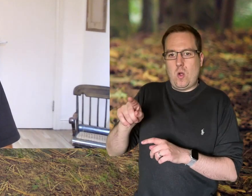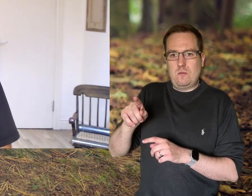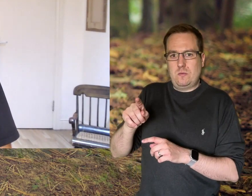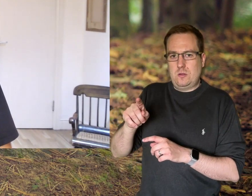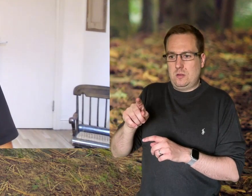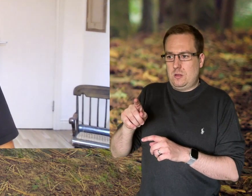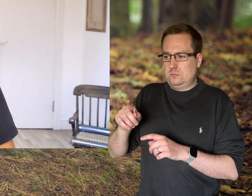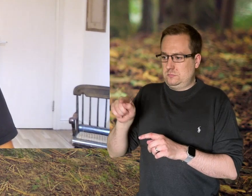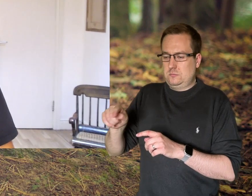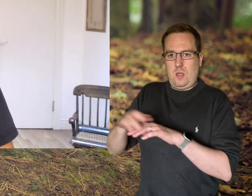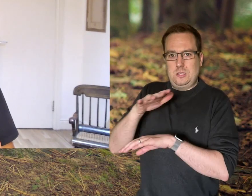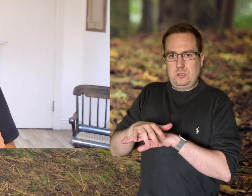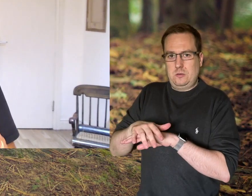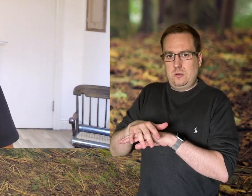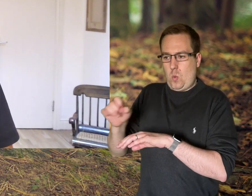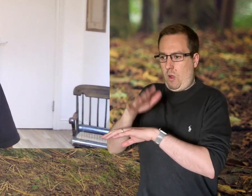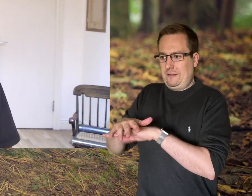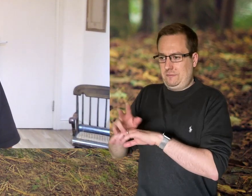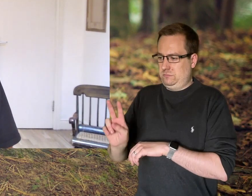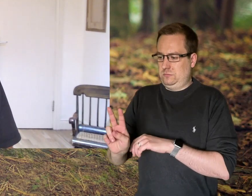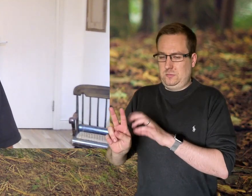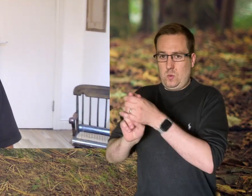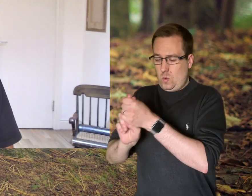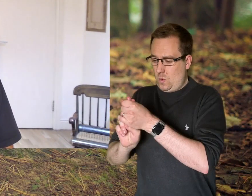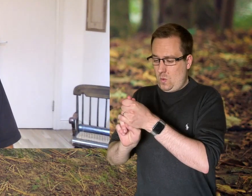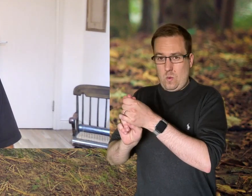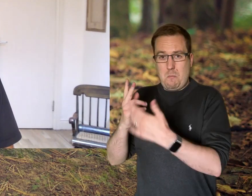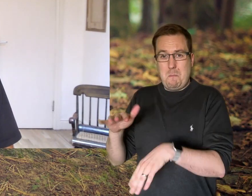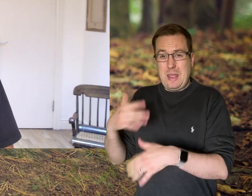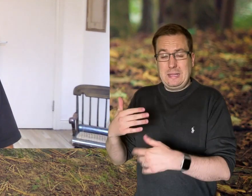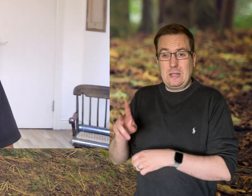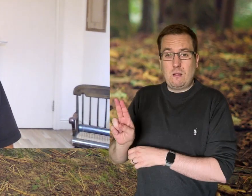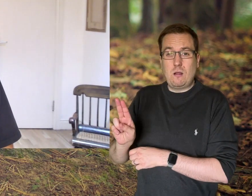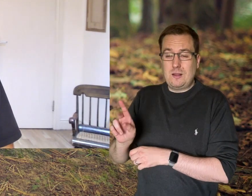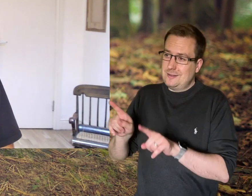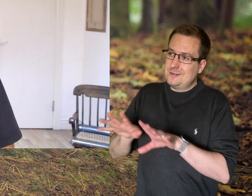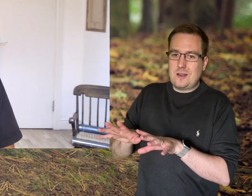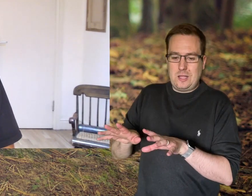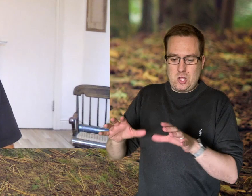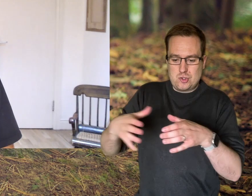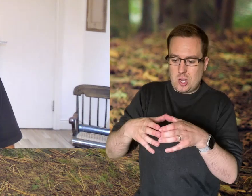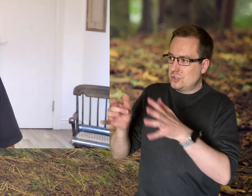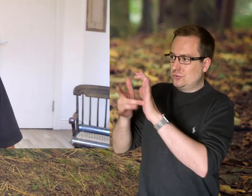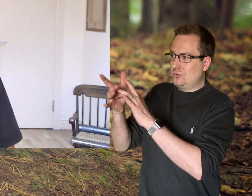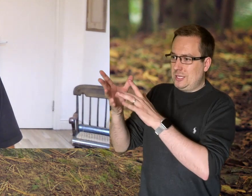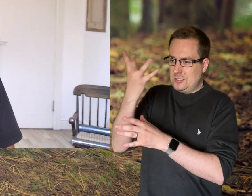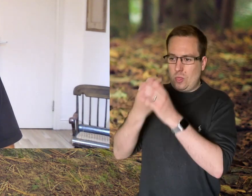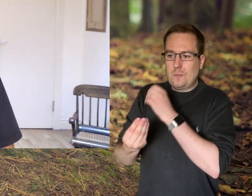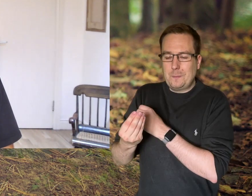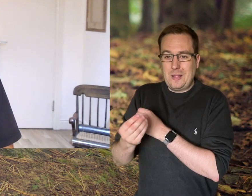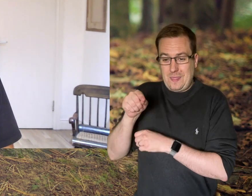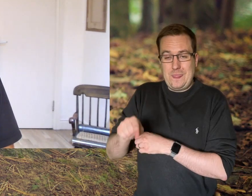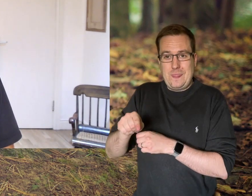wife is a sign that points to the oneness and unity between Christ and his church. It's as though this was a mystery